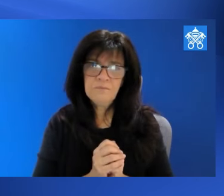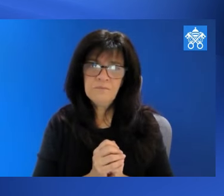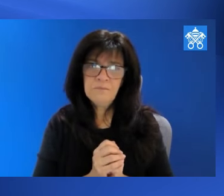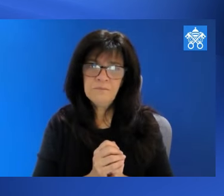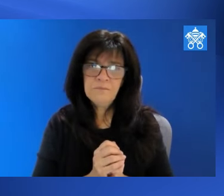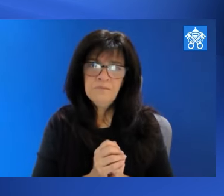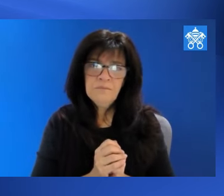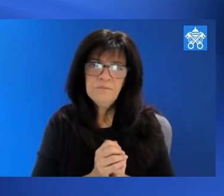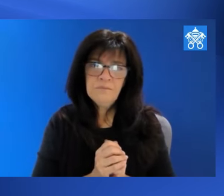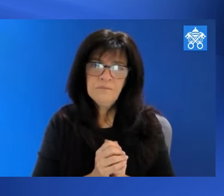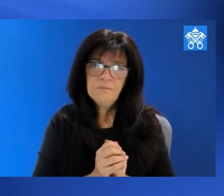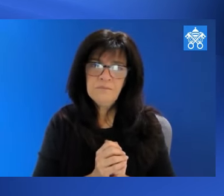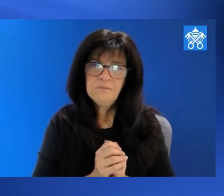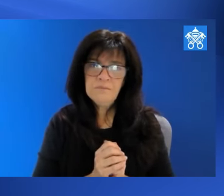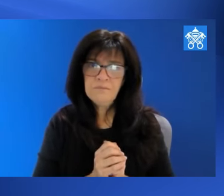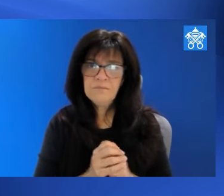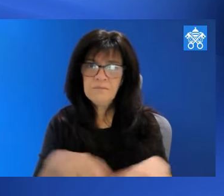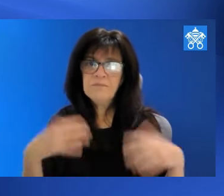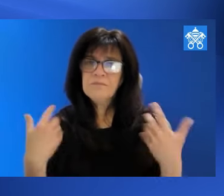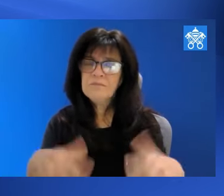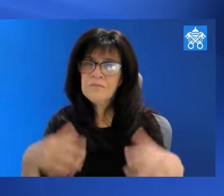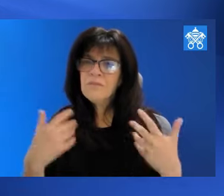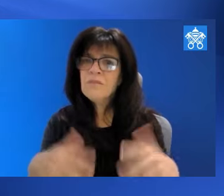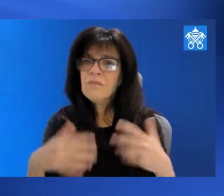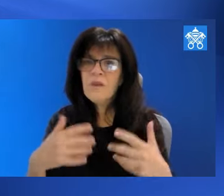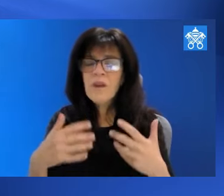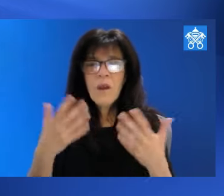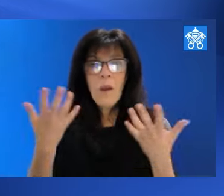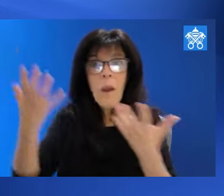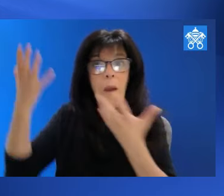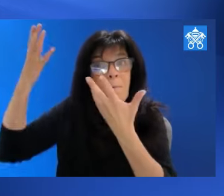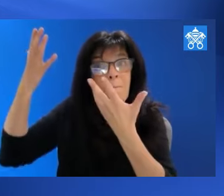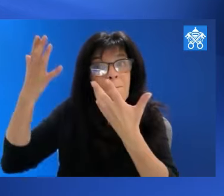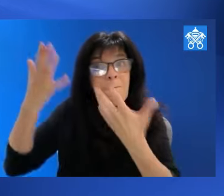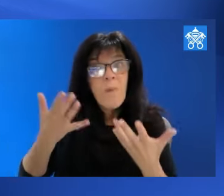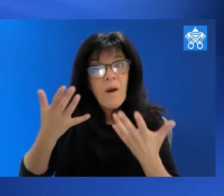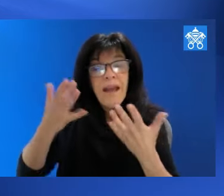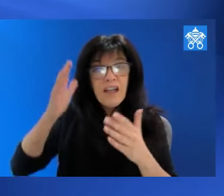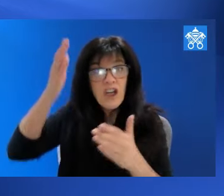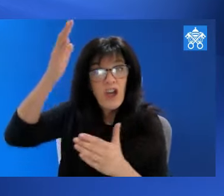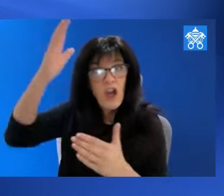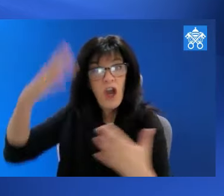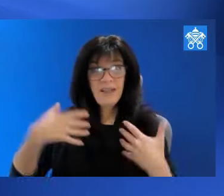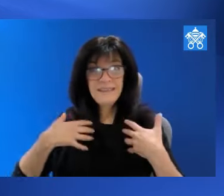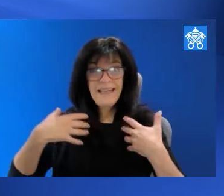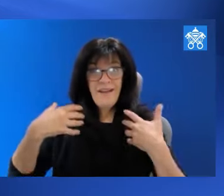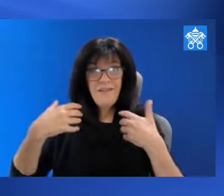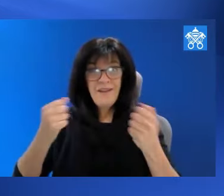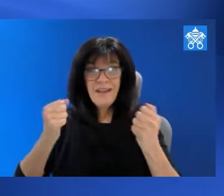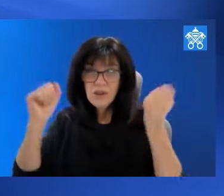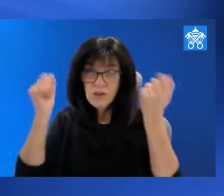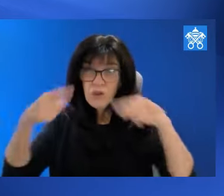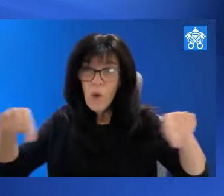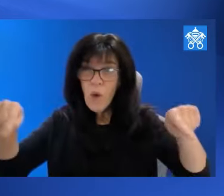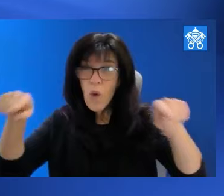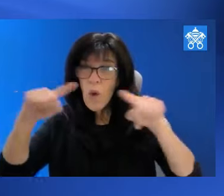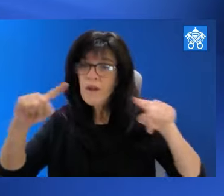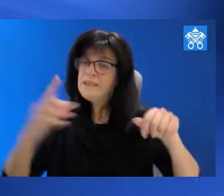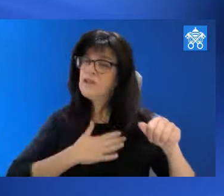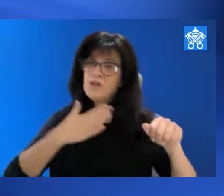Indeed, bringing God's salvation to everyone was for Jesus the greatest joy, his mission, his